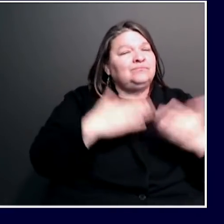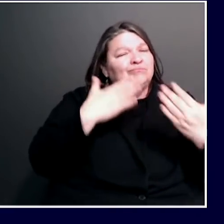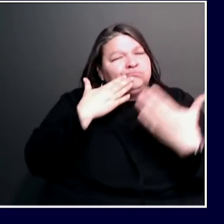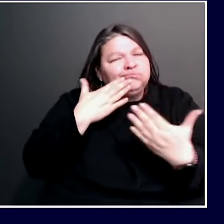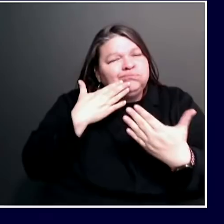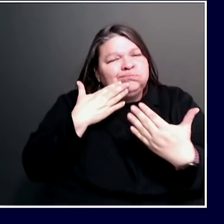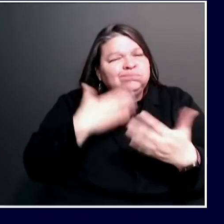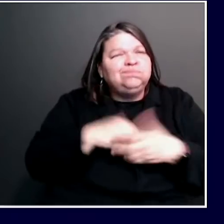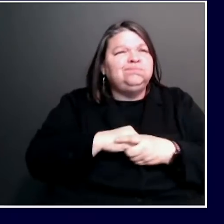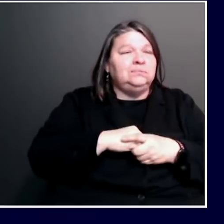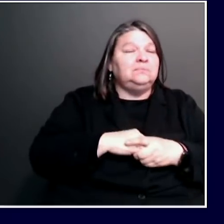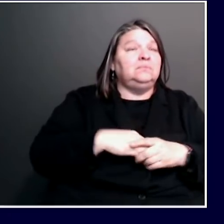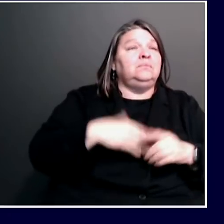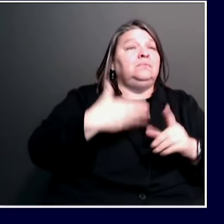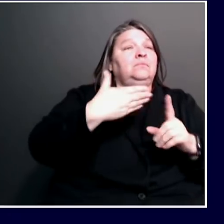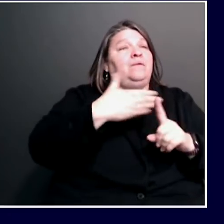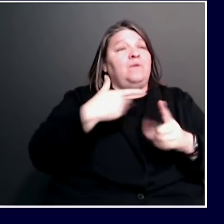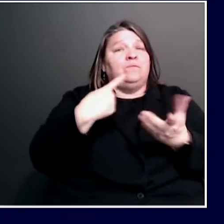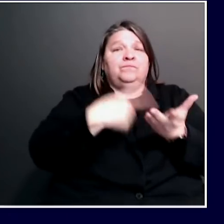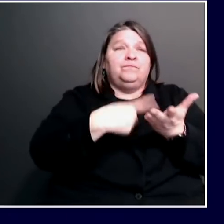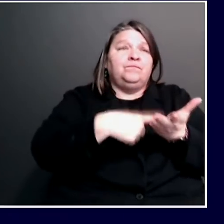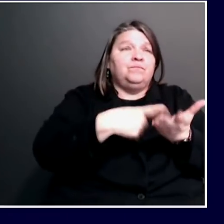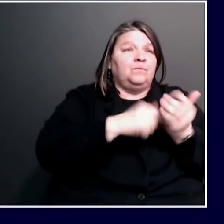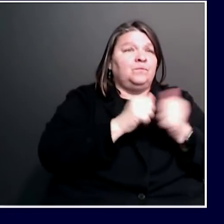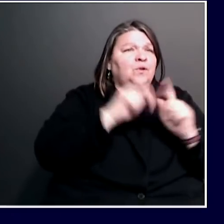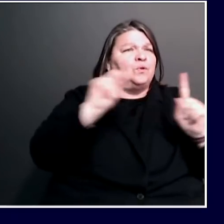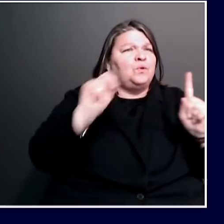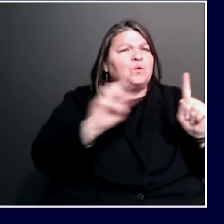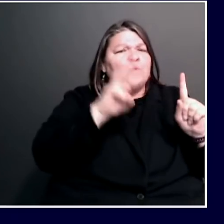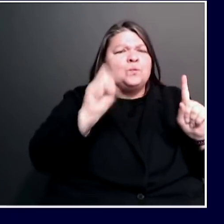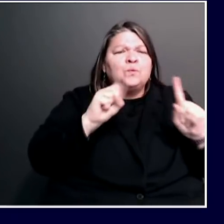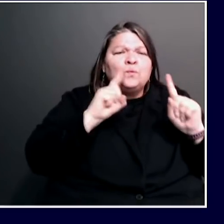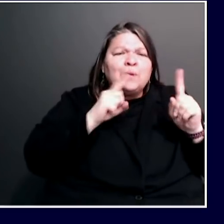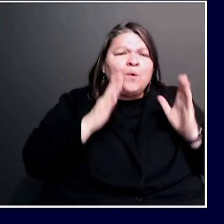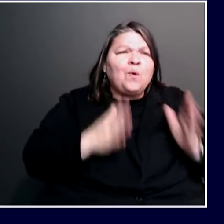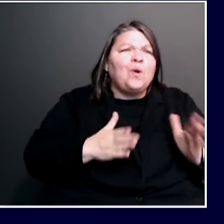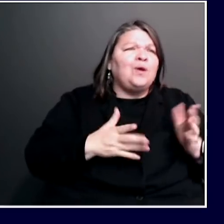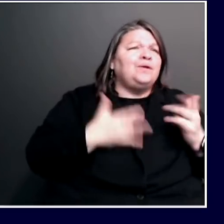wanted to discuss today, which are changes to our contact tracing program.